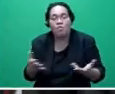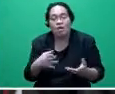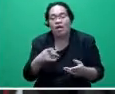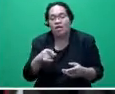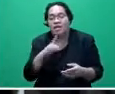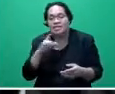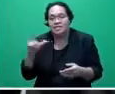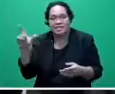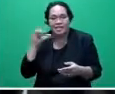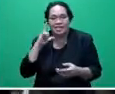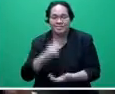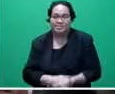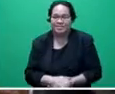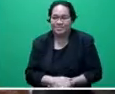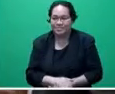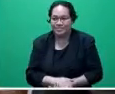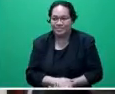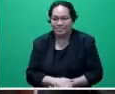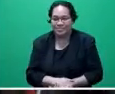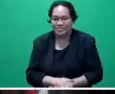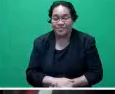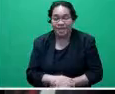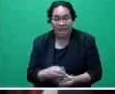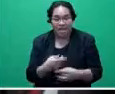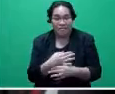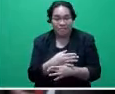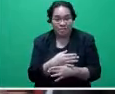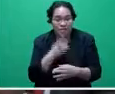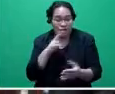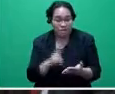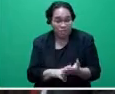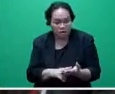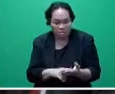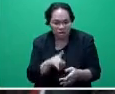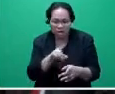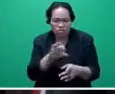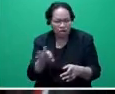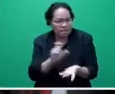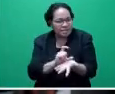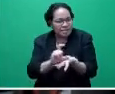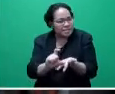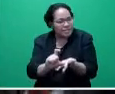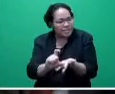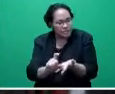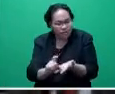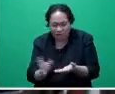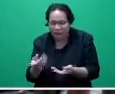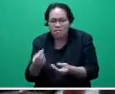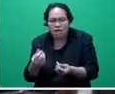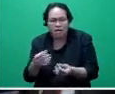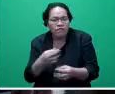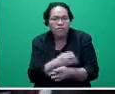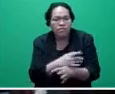reply. Mr. Speaker, sirs, Fisheries report revenue figures is not forthcoming. Revenue for fisheries